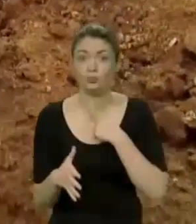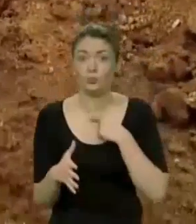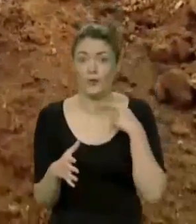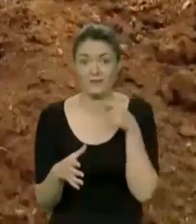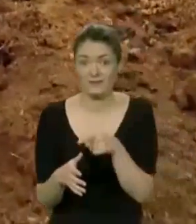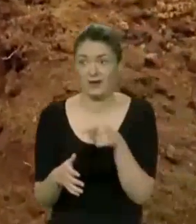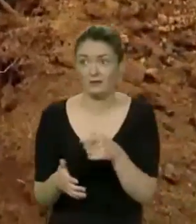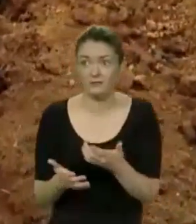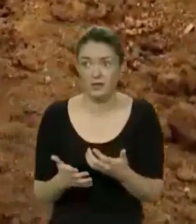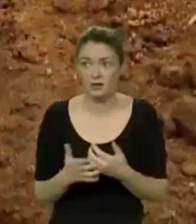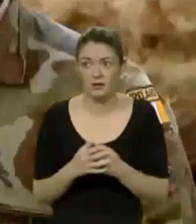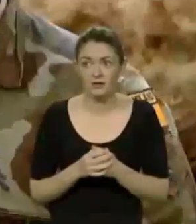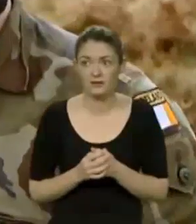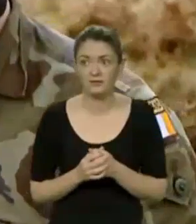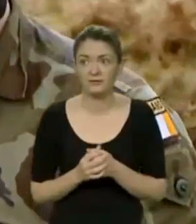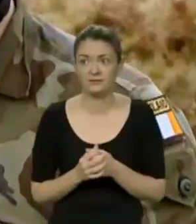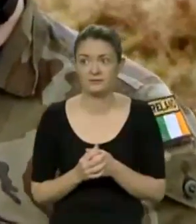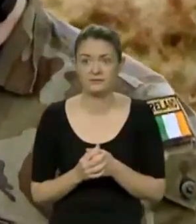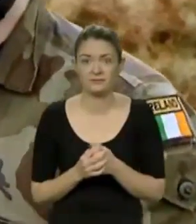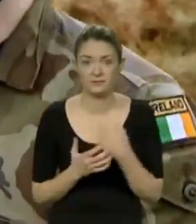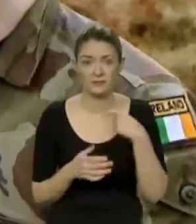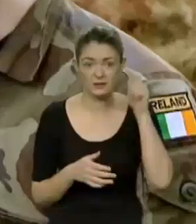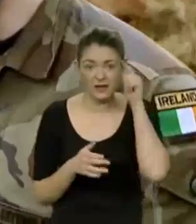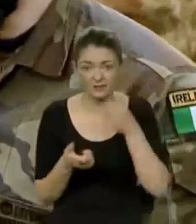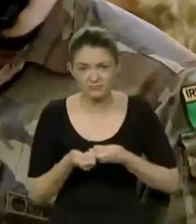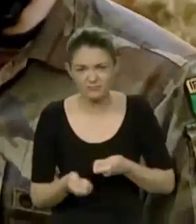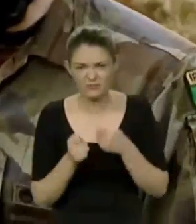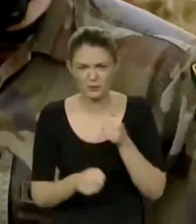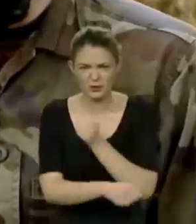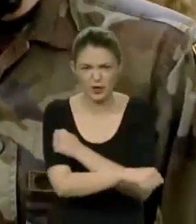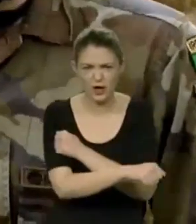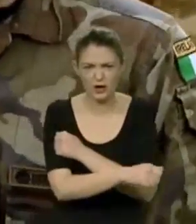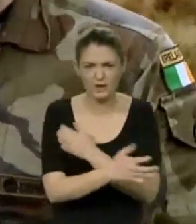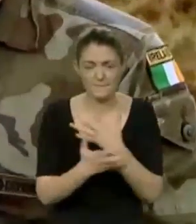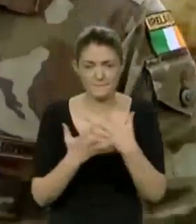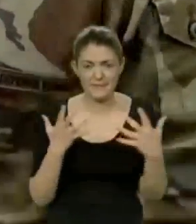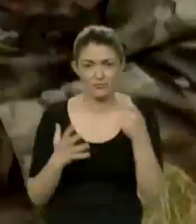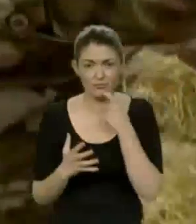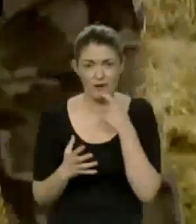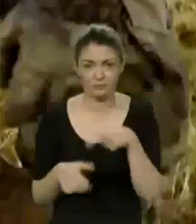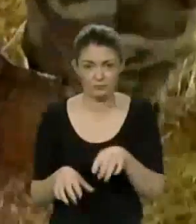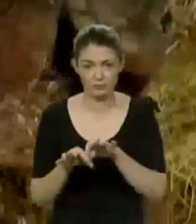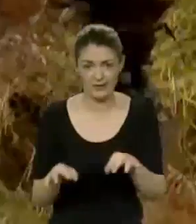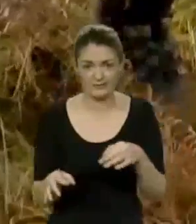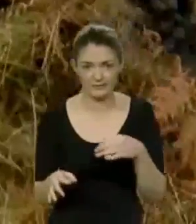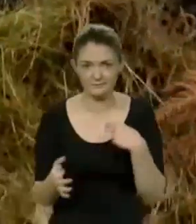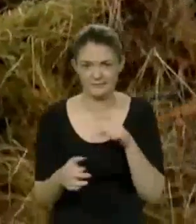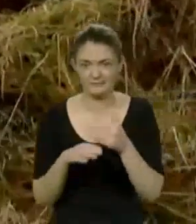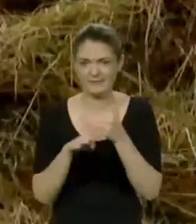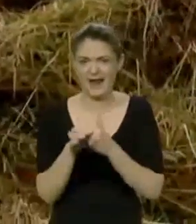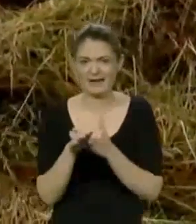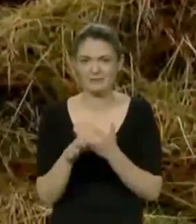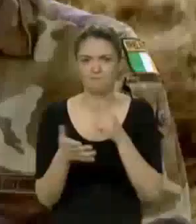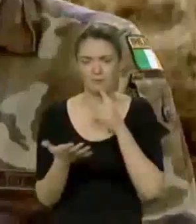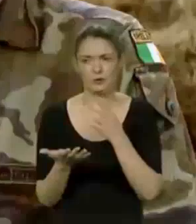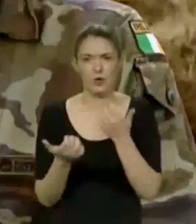that's a good. The lads are horse and show, and we got stuck there because this big rock here was in the ground, so we're a bit behind,